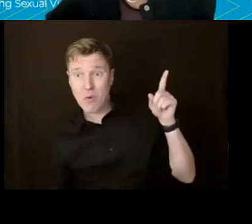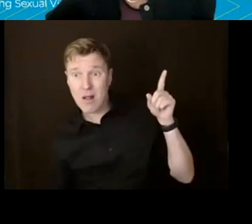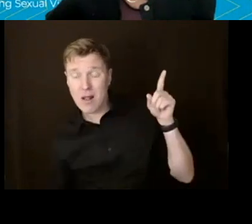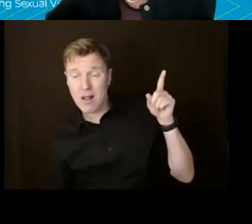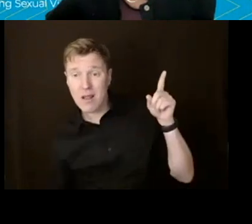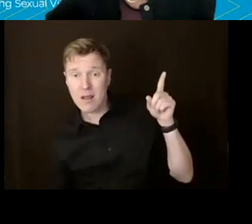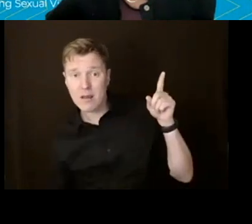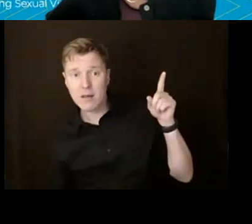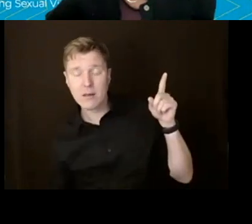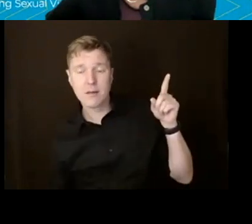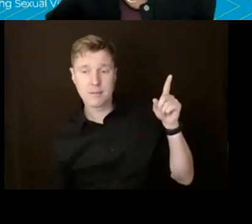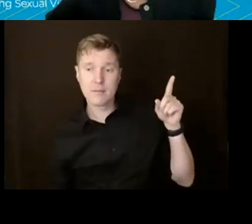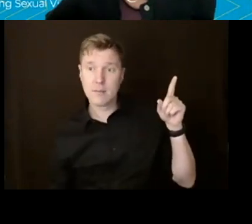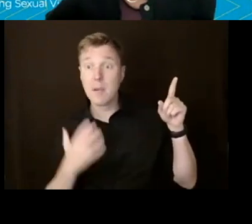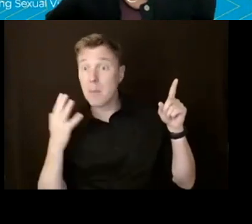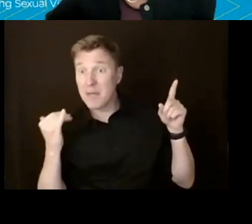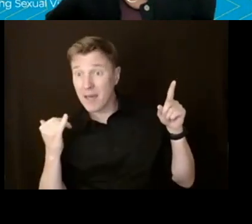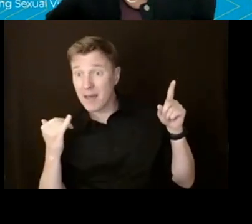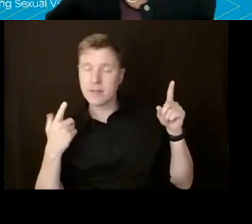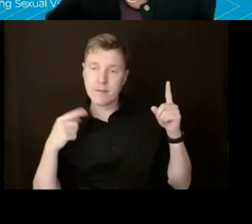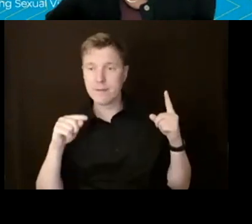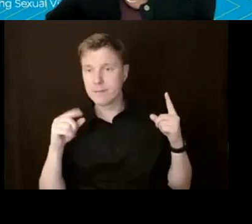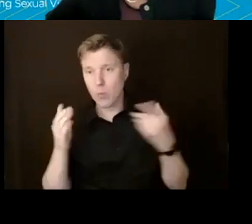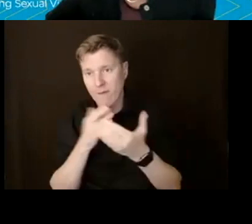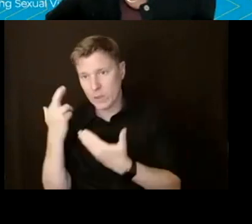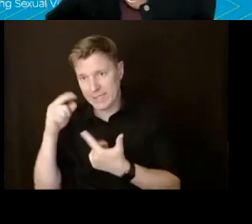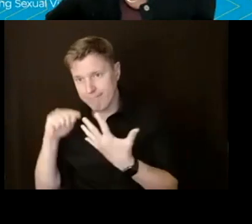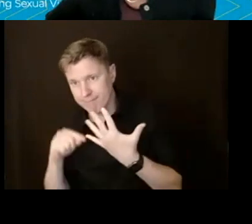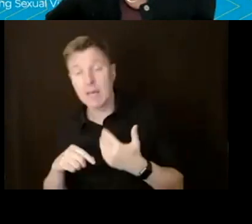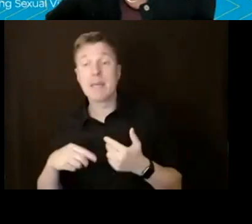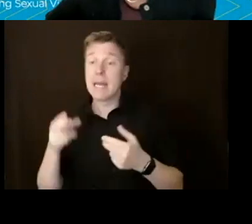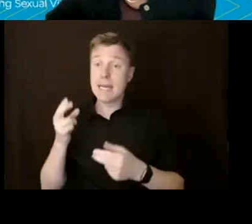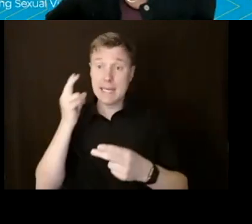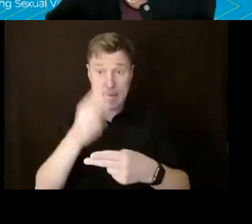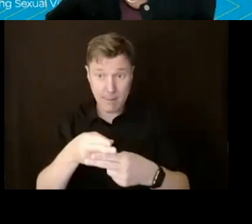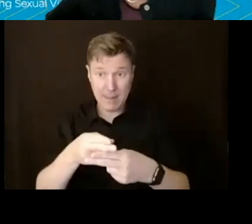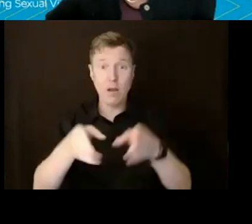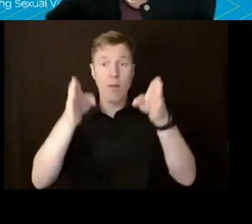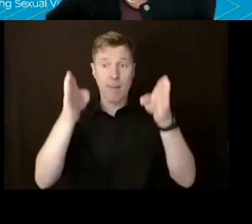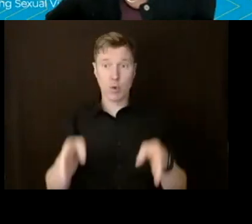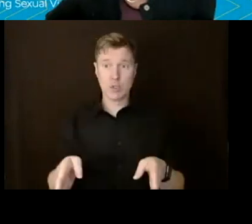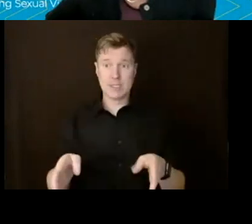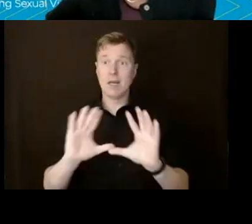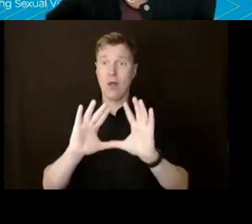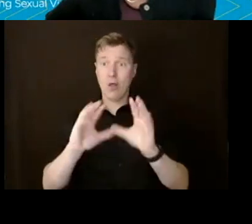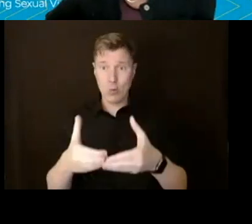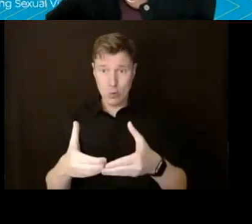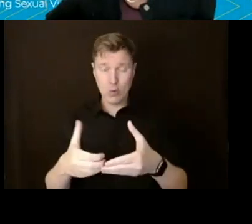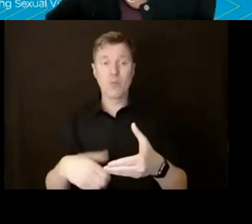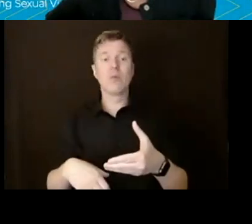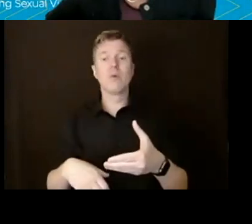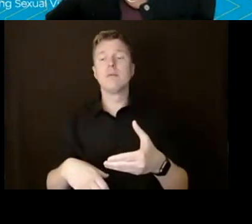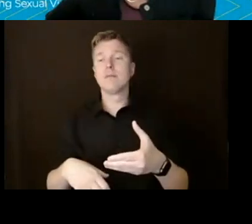keep one another safe because of XYZ. Like actually naming the person, the group of people, the